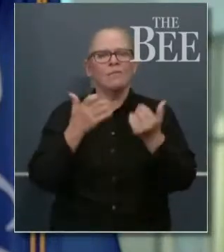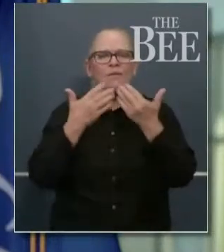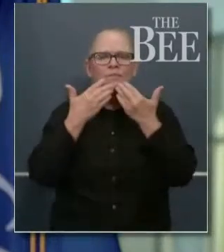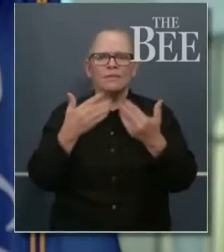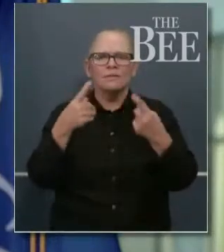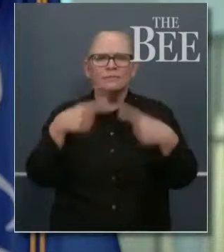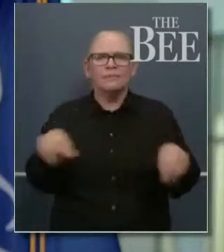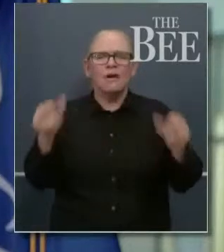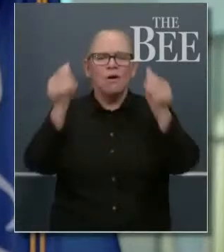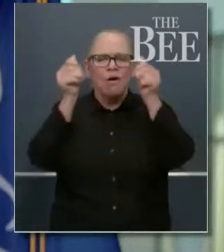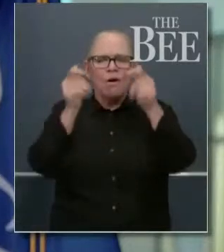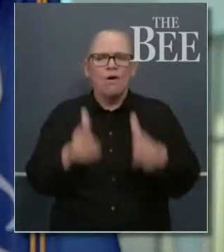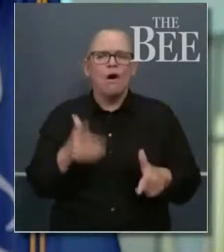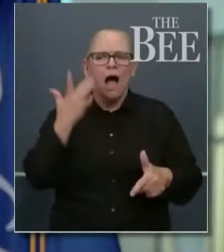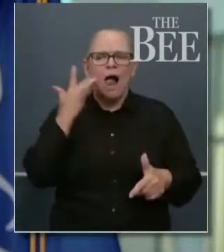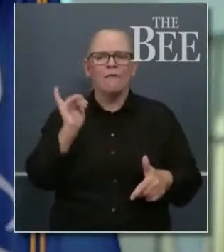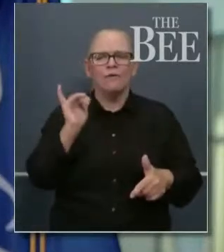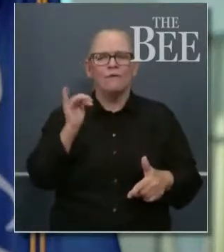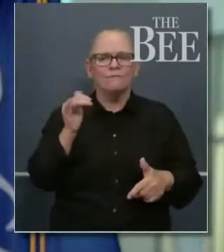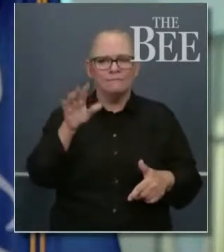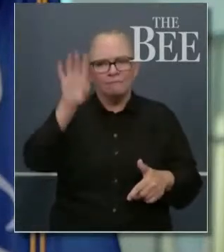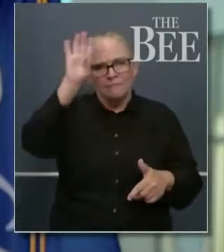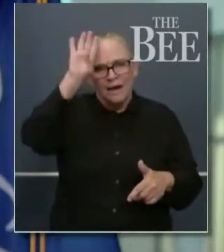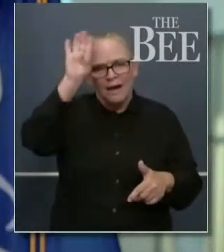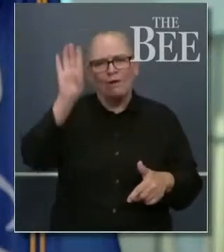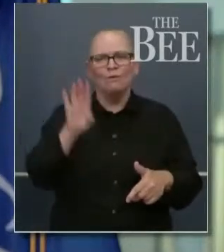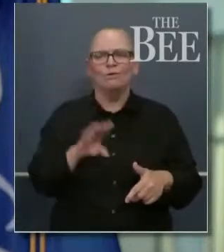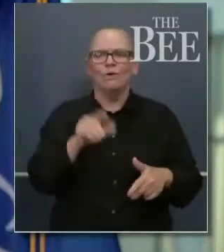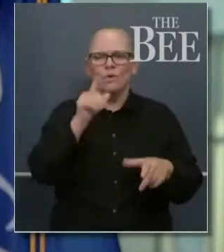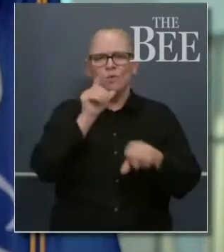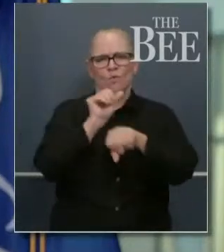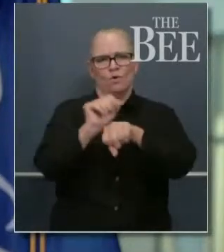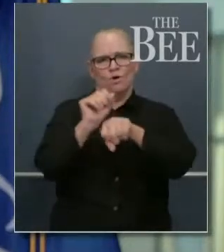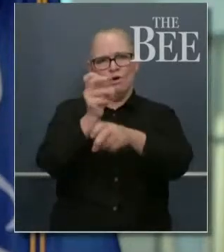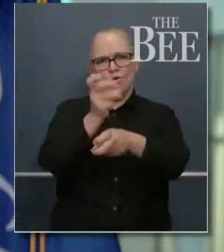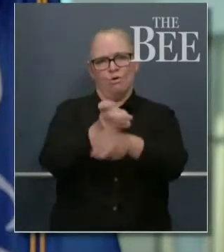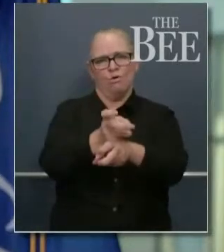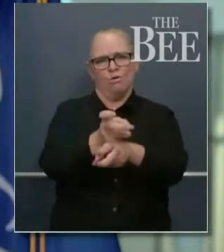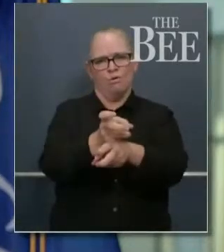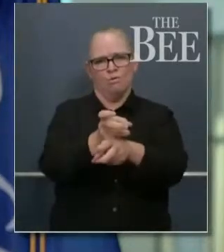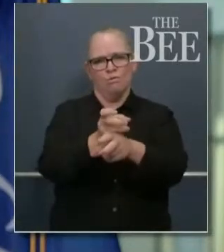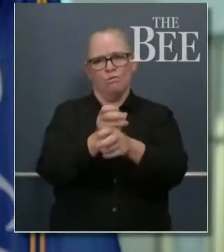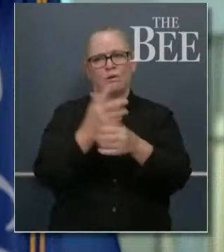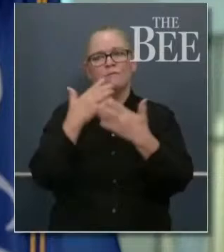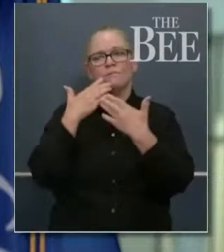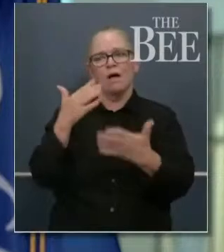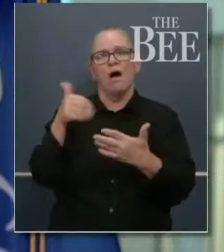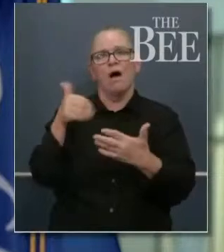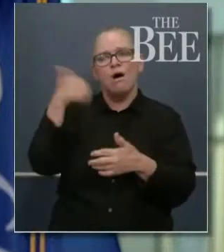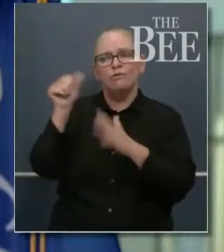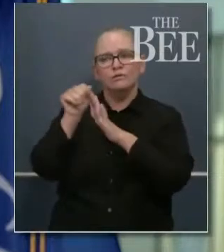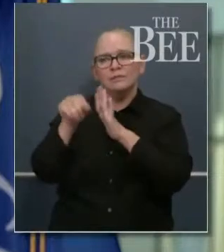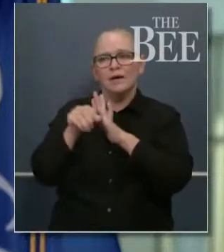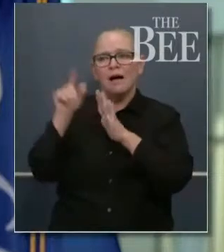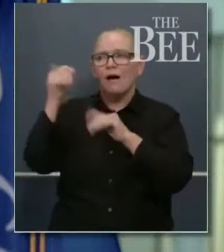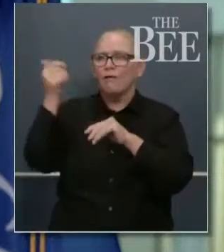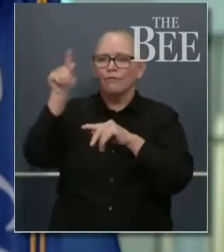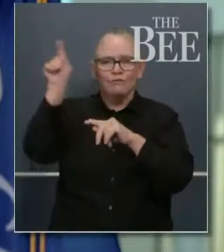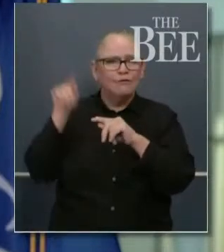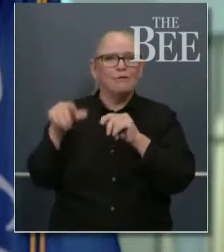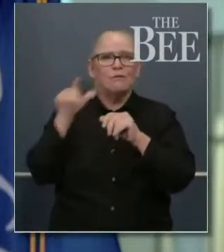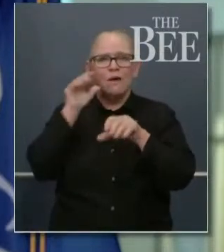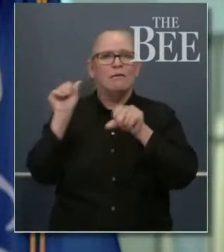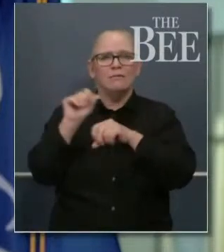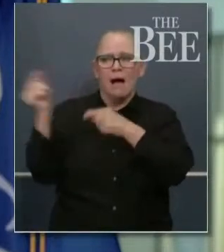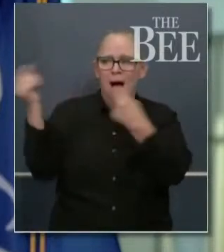of our CAL FIRE personnel on the front line, the mutual aid that we're receiving all across this country in support of the